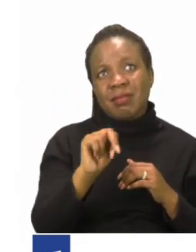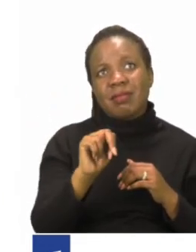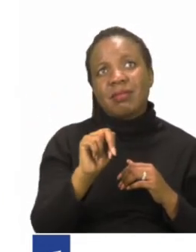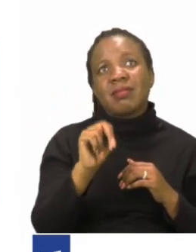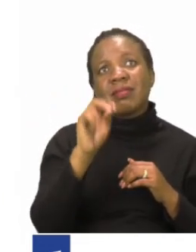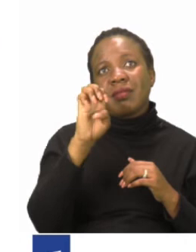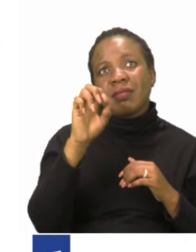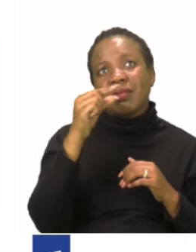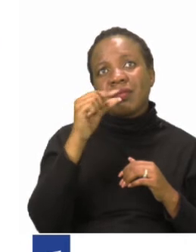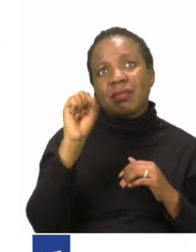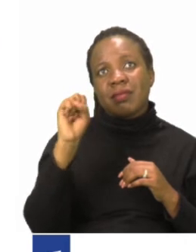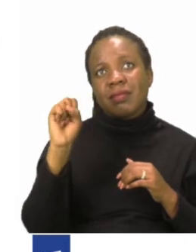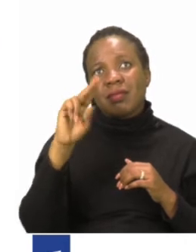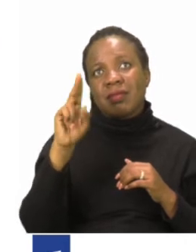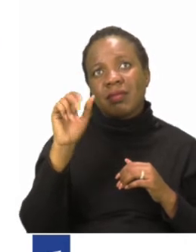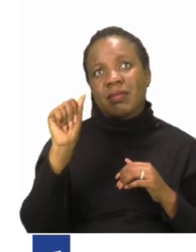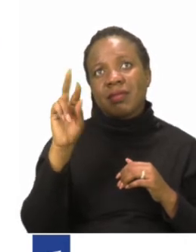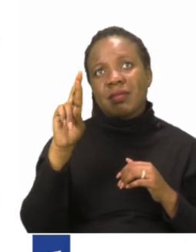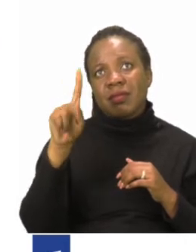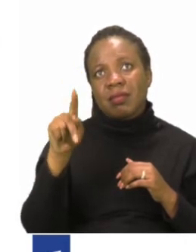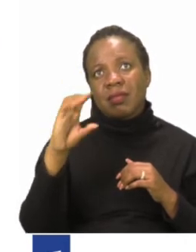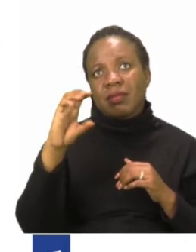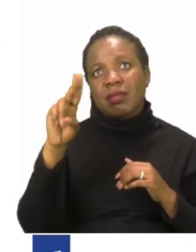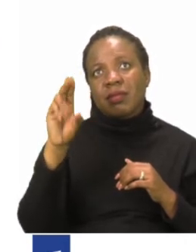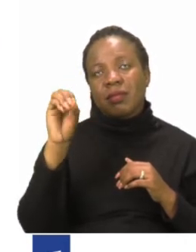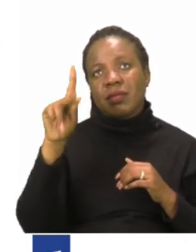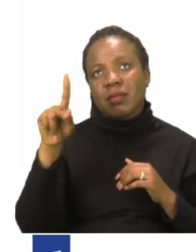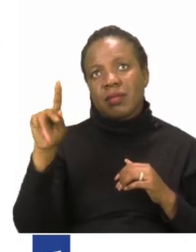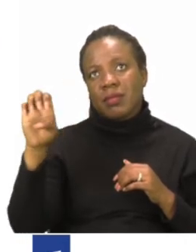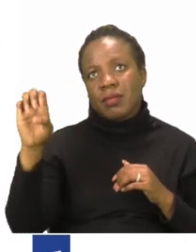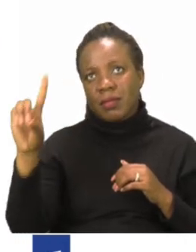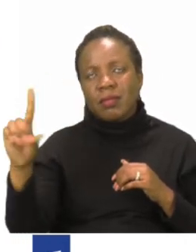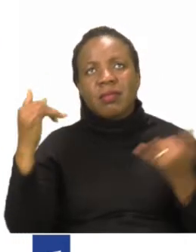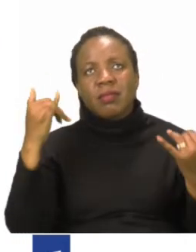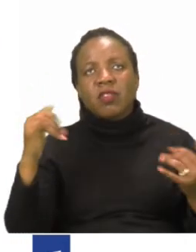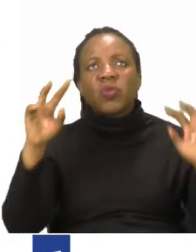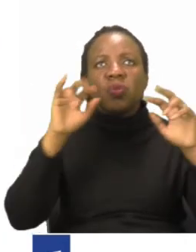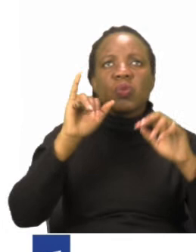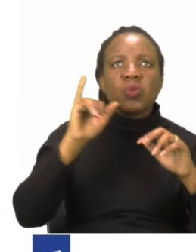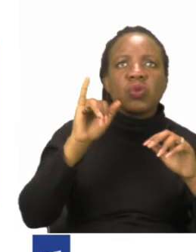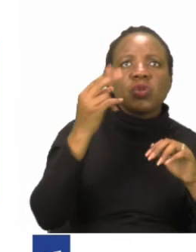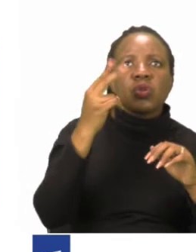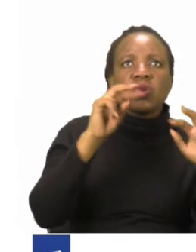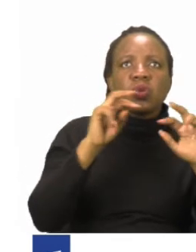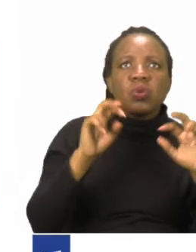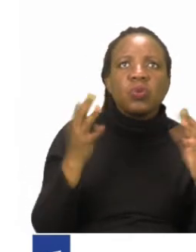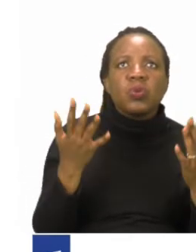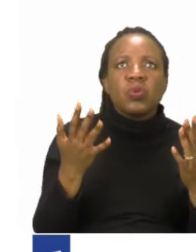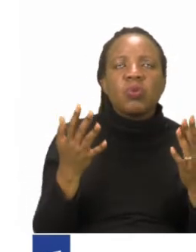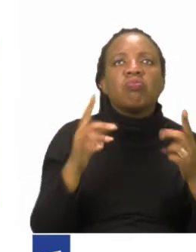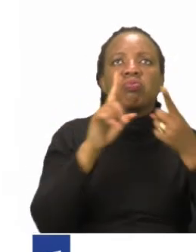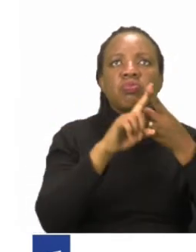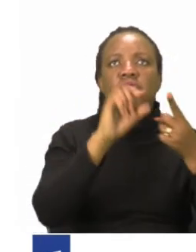Okay, now the 2 words that I am going to find with you is the word